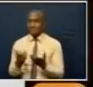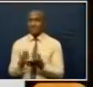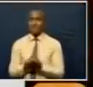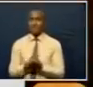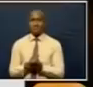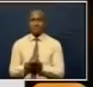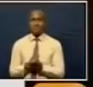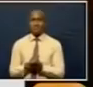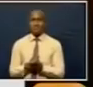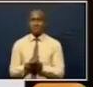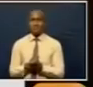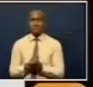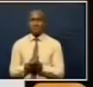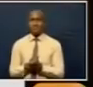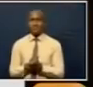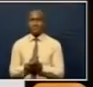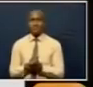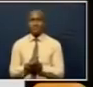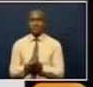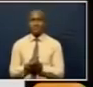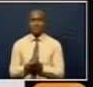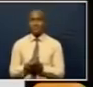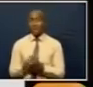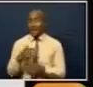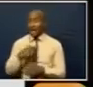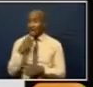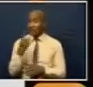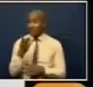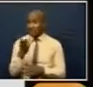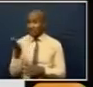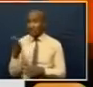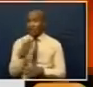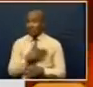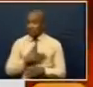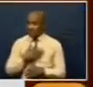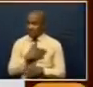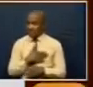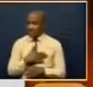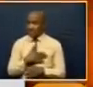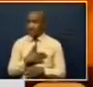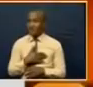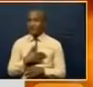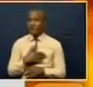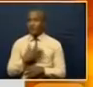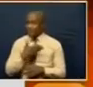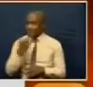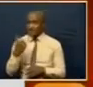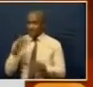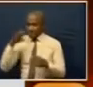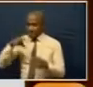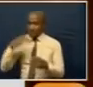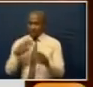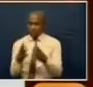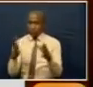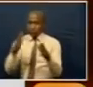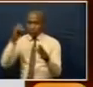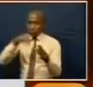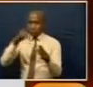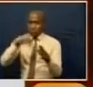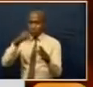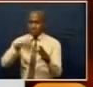They had to get out of their vehicles and pick up no. the pills. Yes, and I told them, create a dustbin. Put a dustbin in that matatu. Oh, yes. Yeah. So